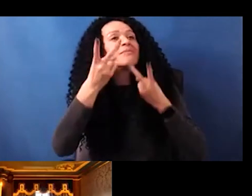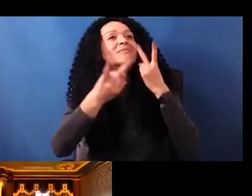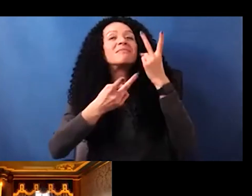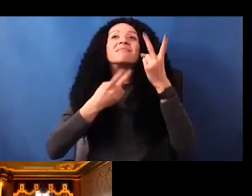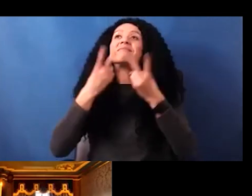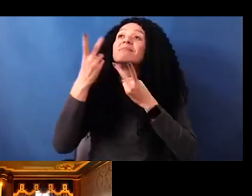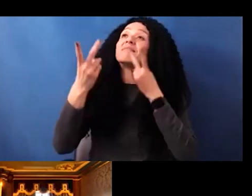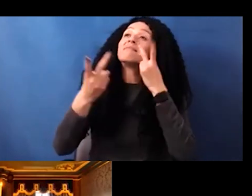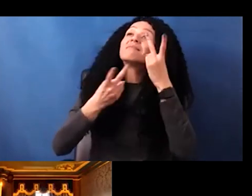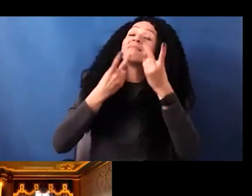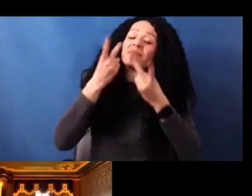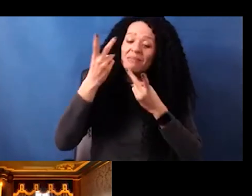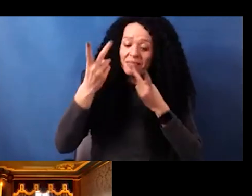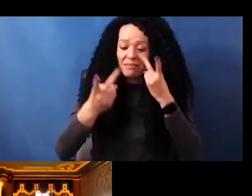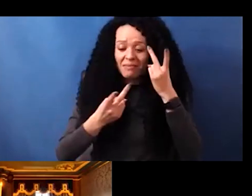lonely